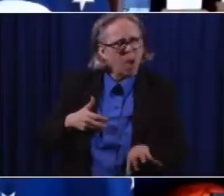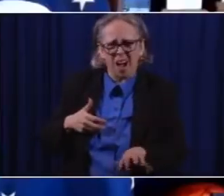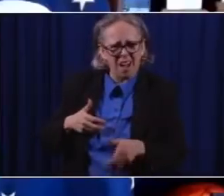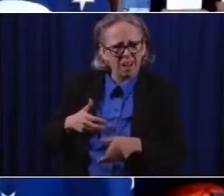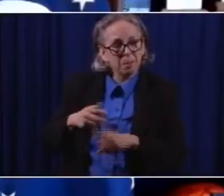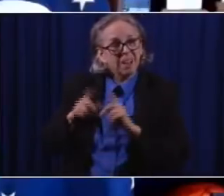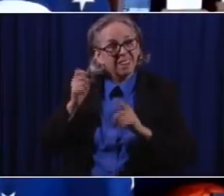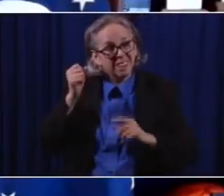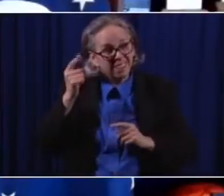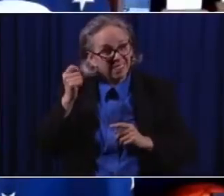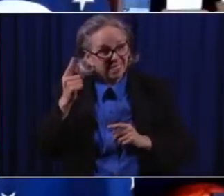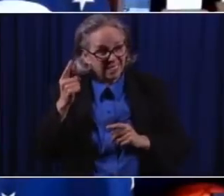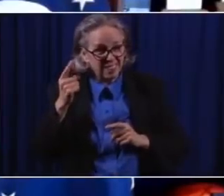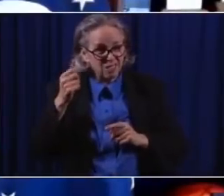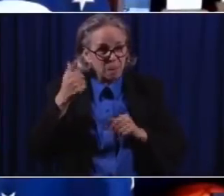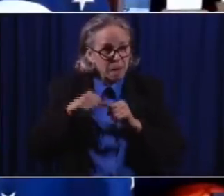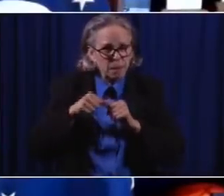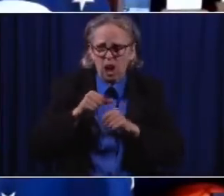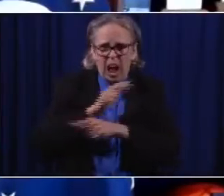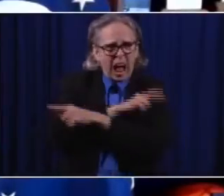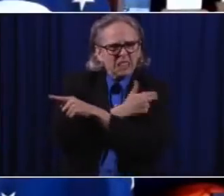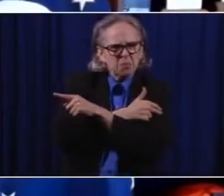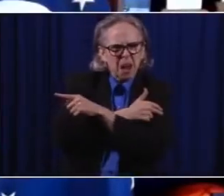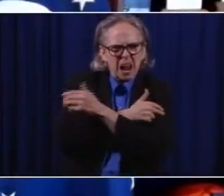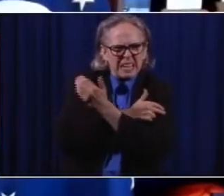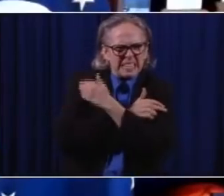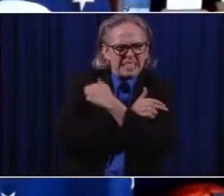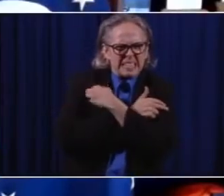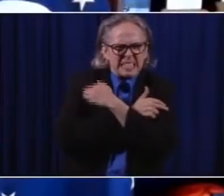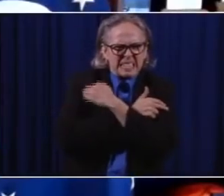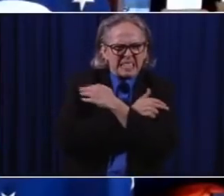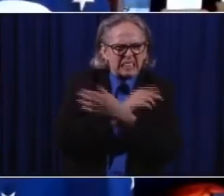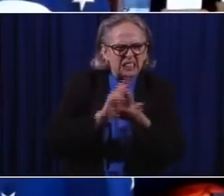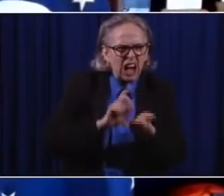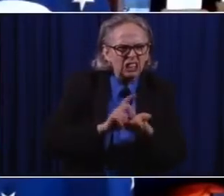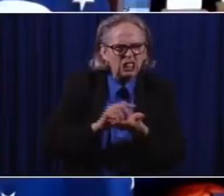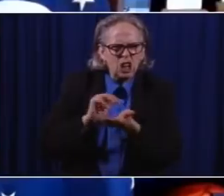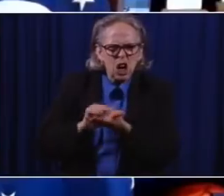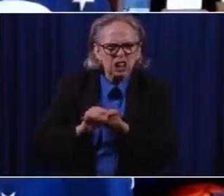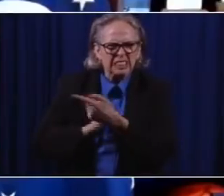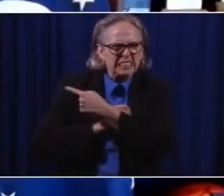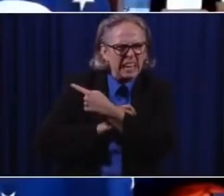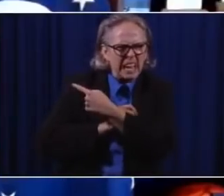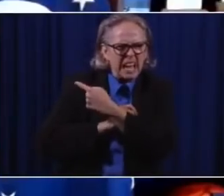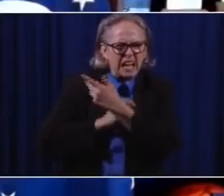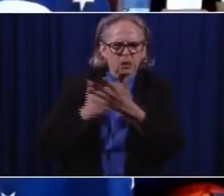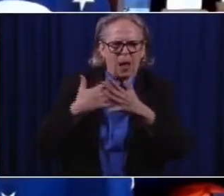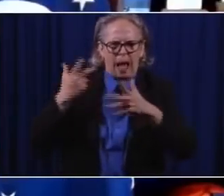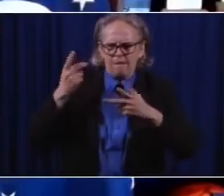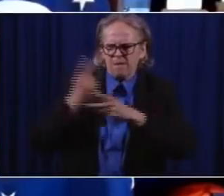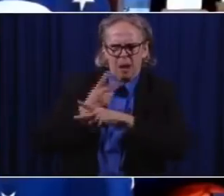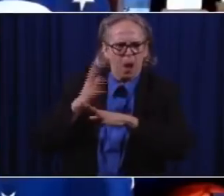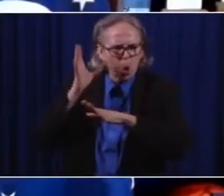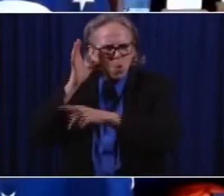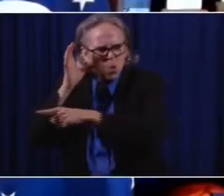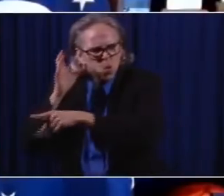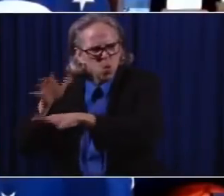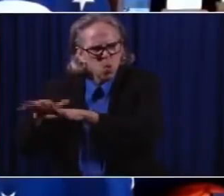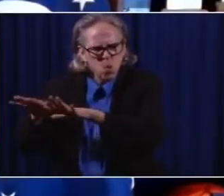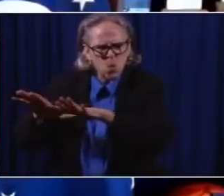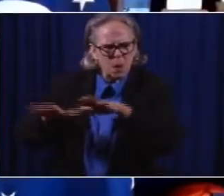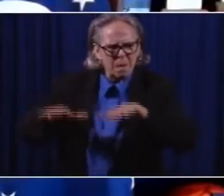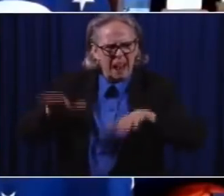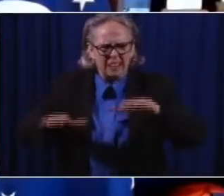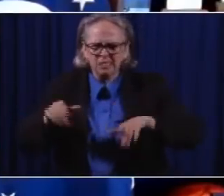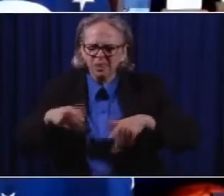facing and the implications to people's health and livelihoods, and try to find that balance. And hopefully we're communicating that. That's why we give you the